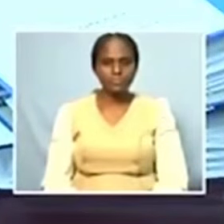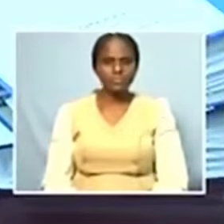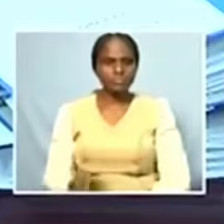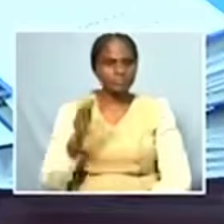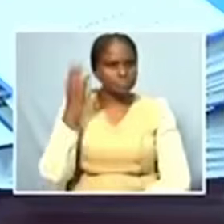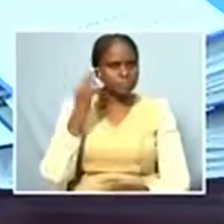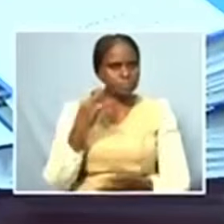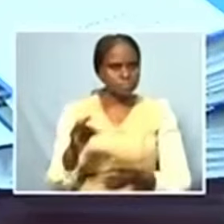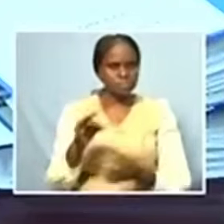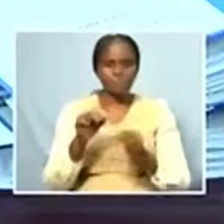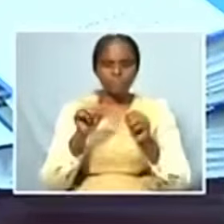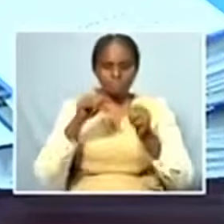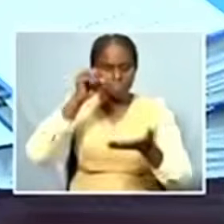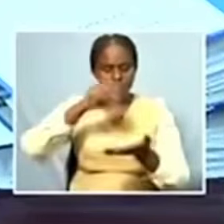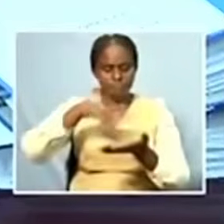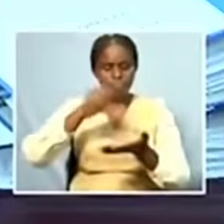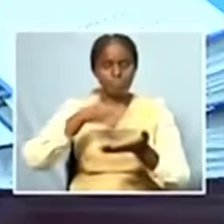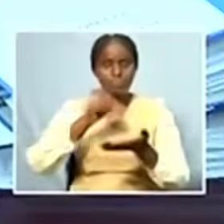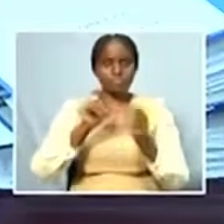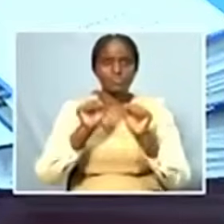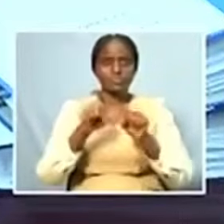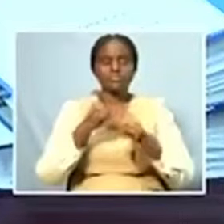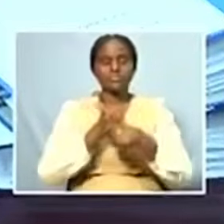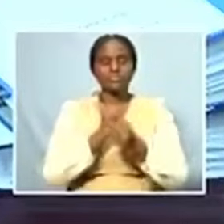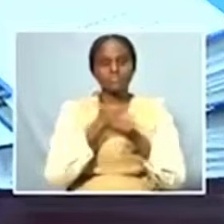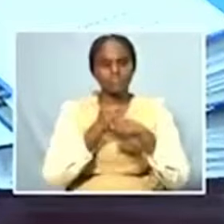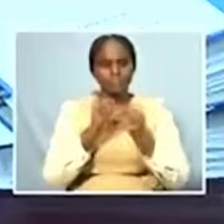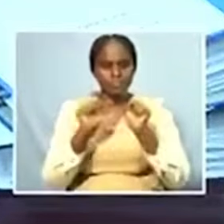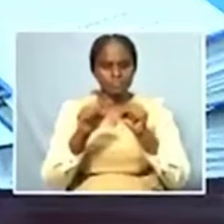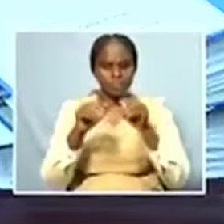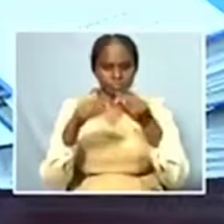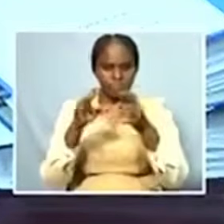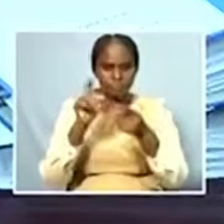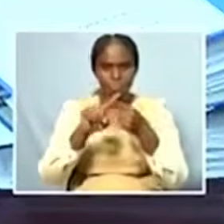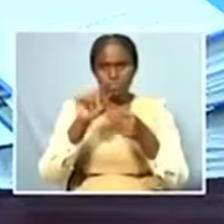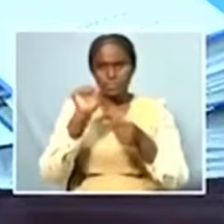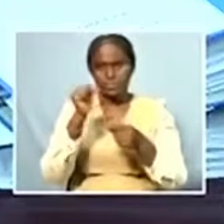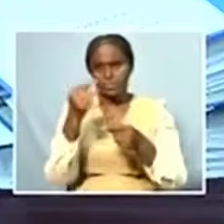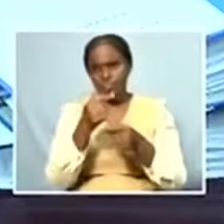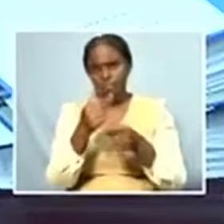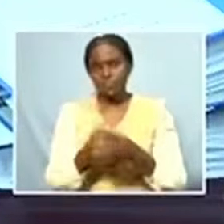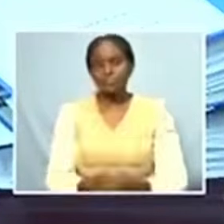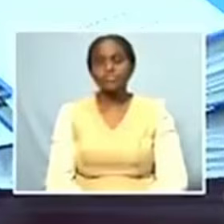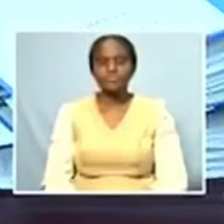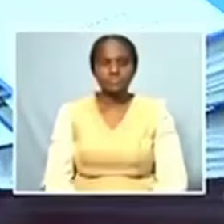Secretariat, we can make copies and give it to Auditor General.